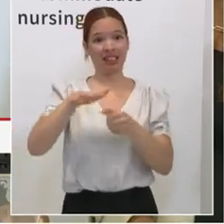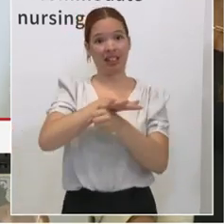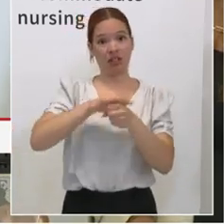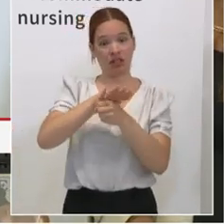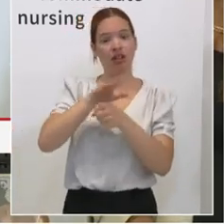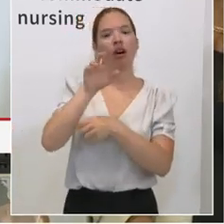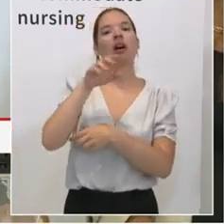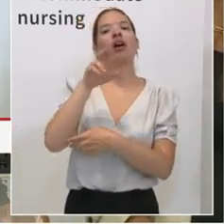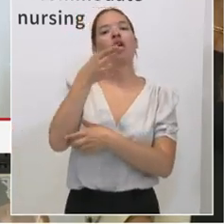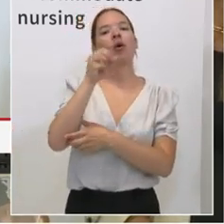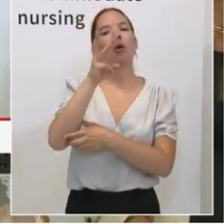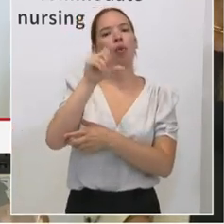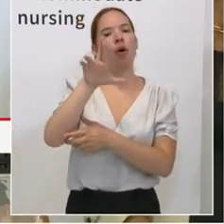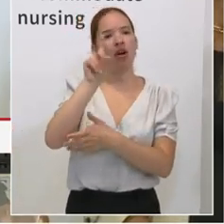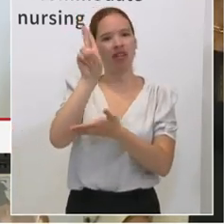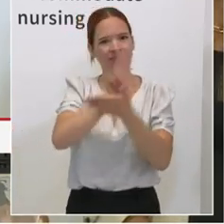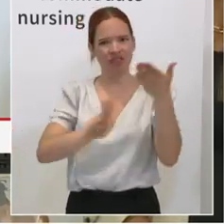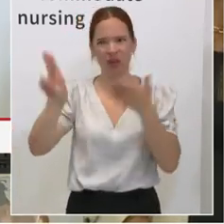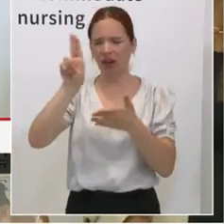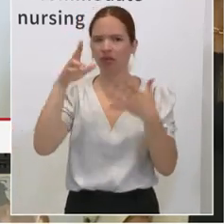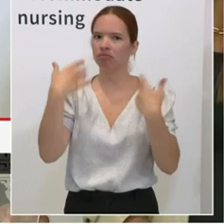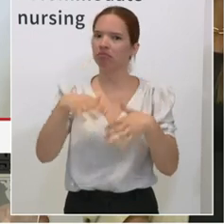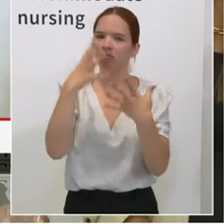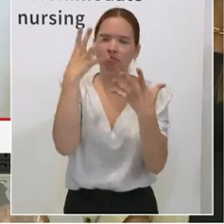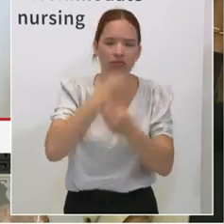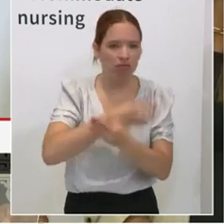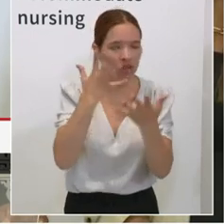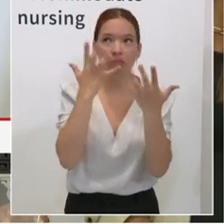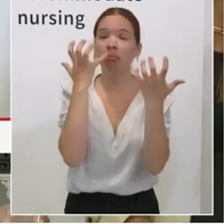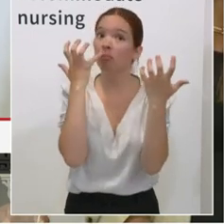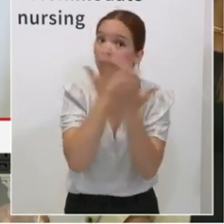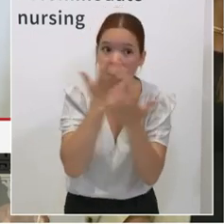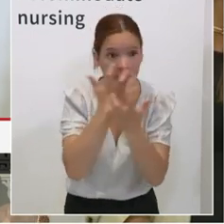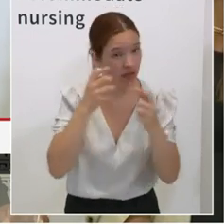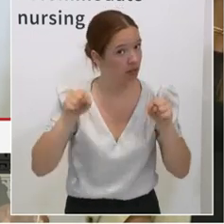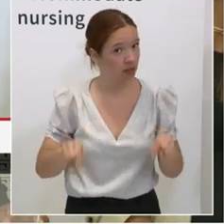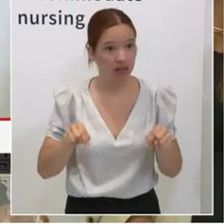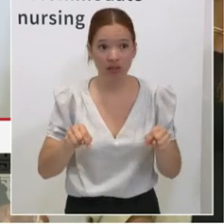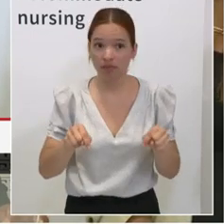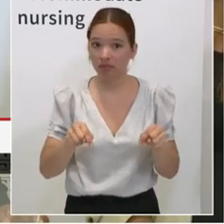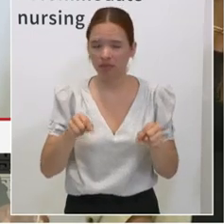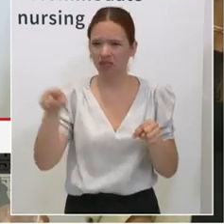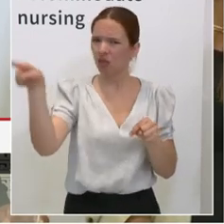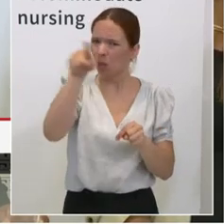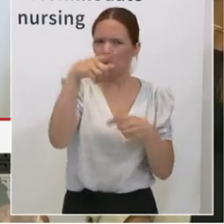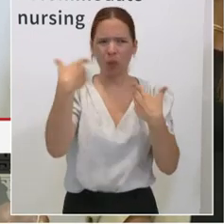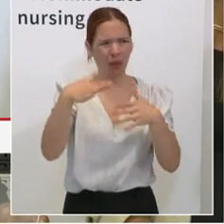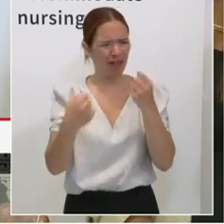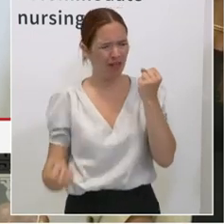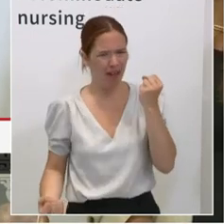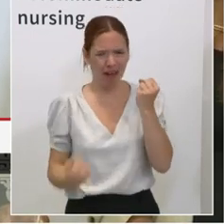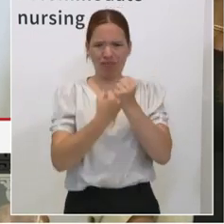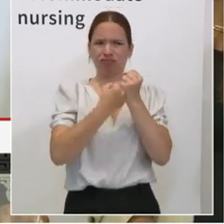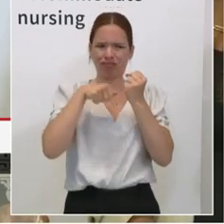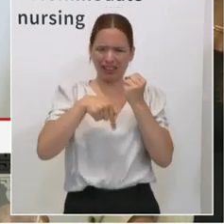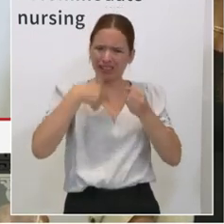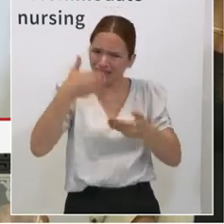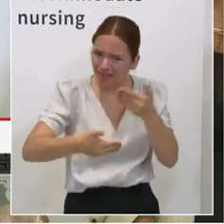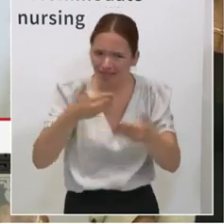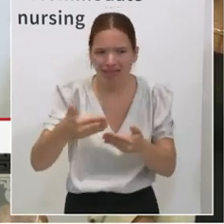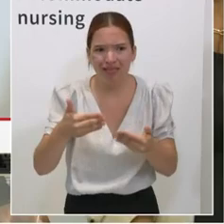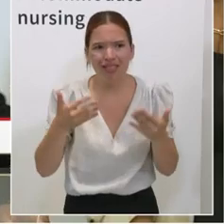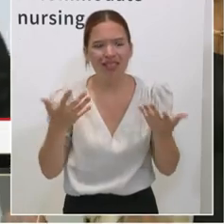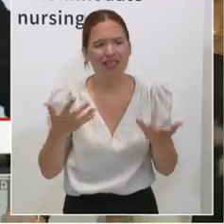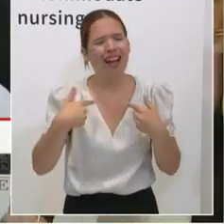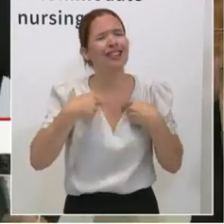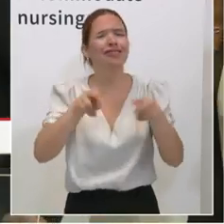that that work that I care about is actually going to move forward. So I'm really excited to have that happen, and I look forward to working with all of you.